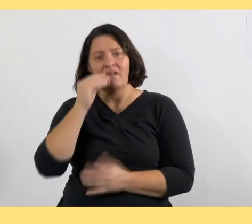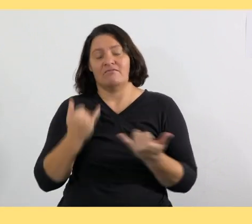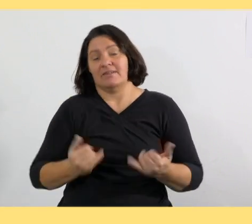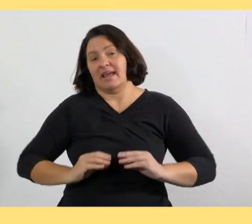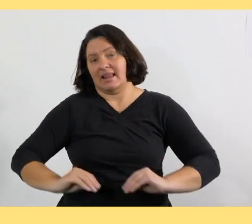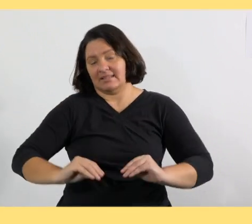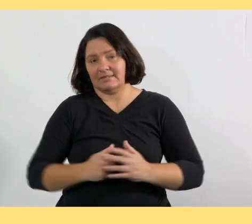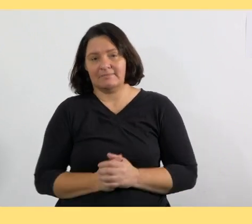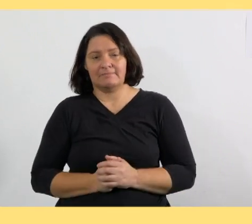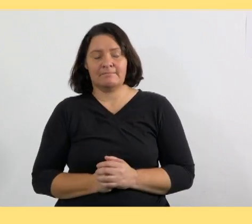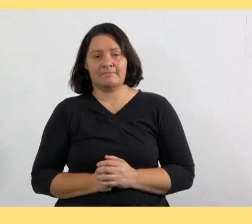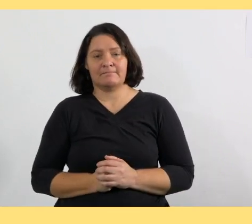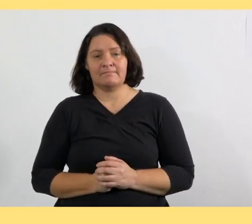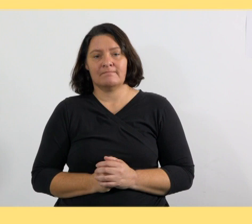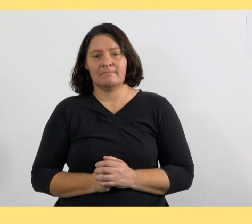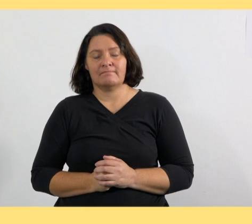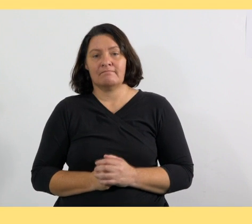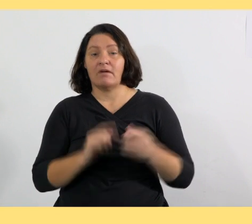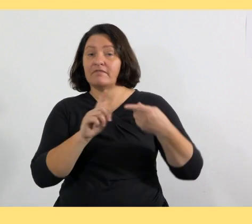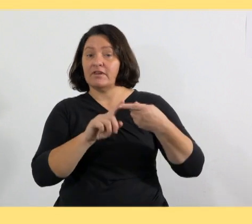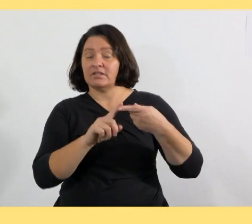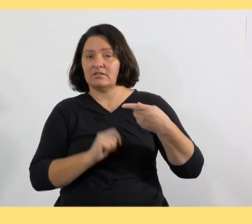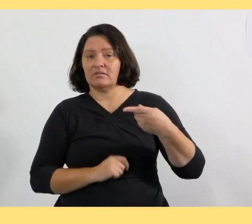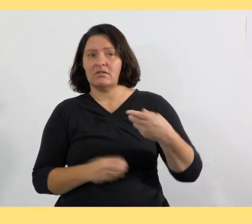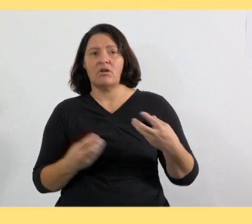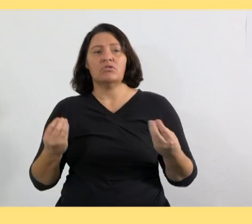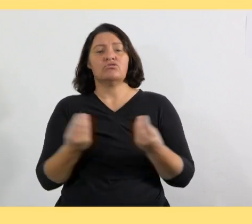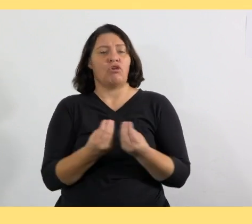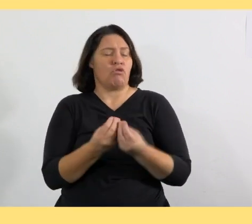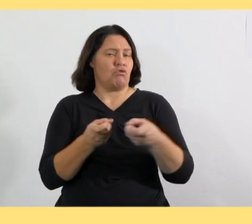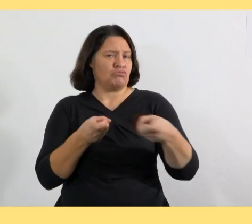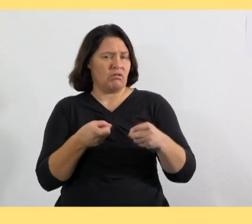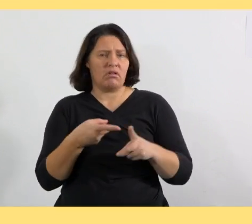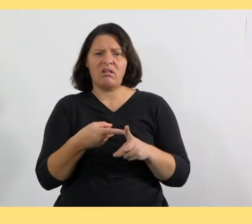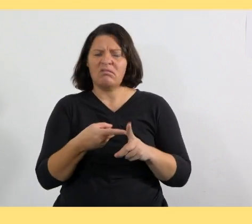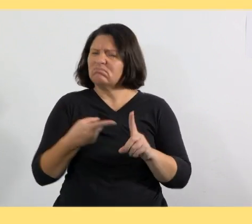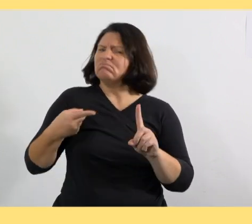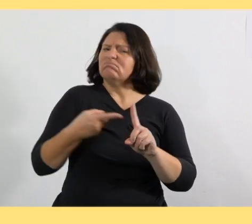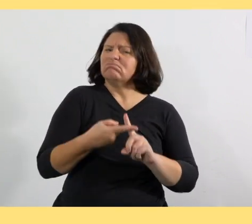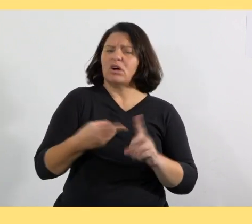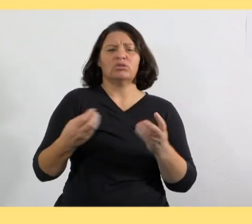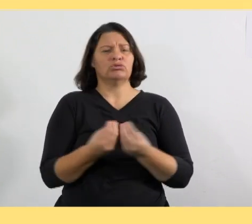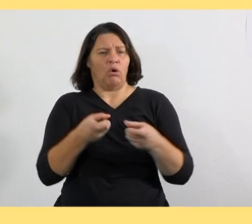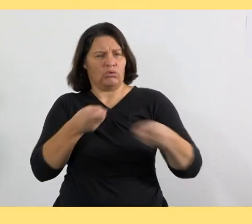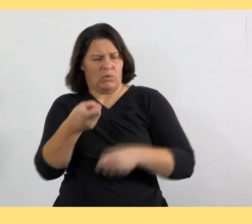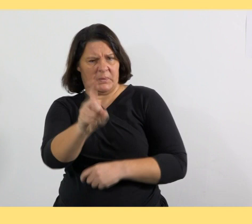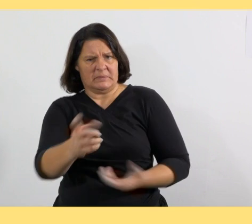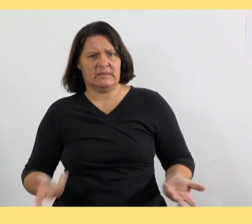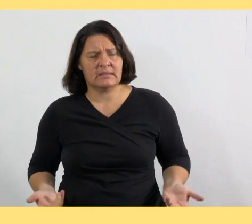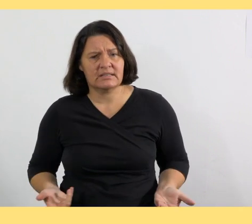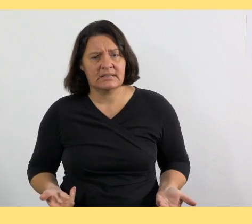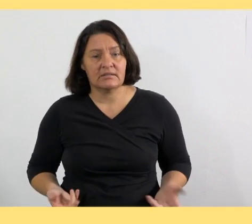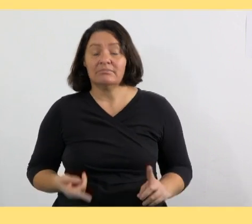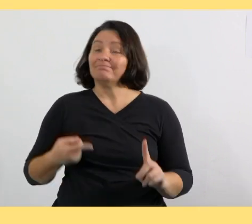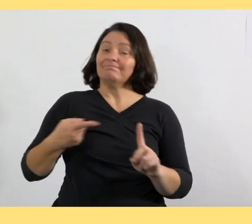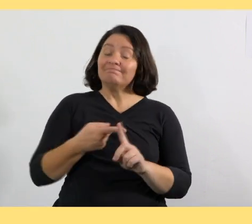stock control. What is stock control? These are internal control measures that are put in place